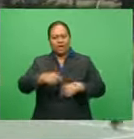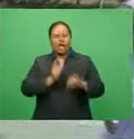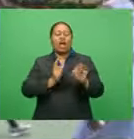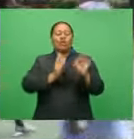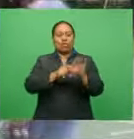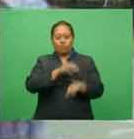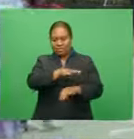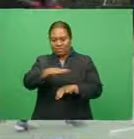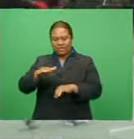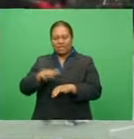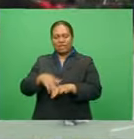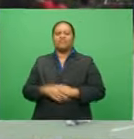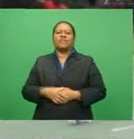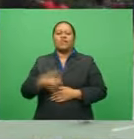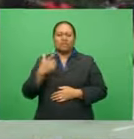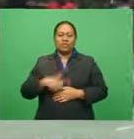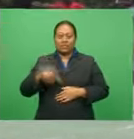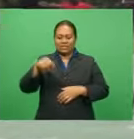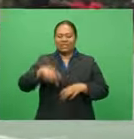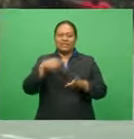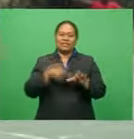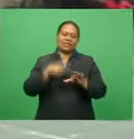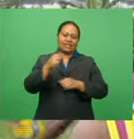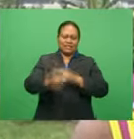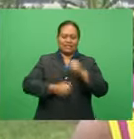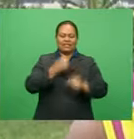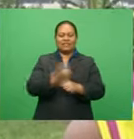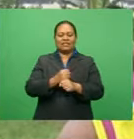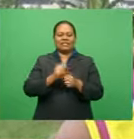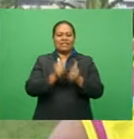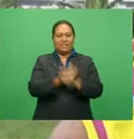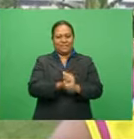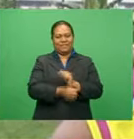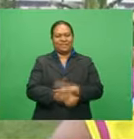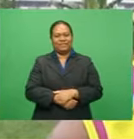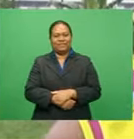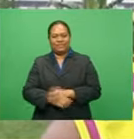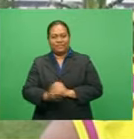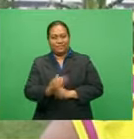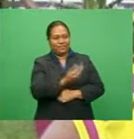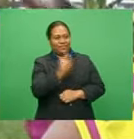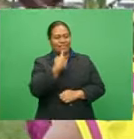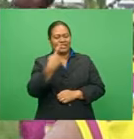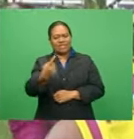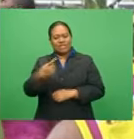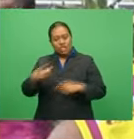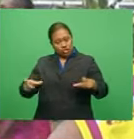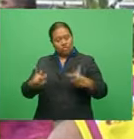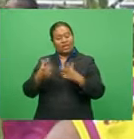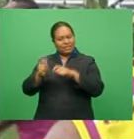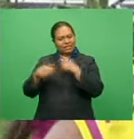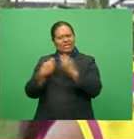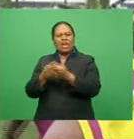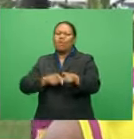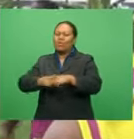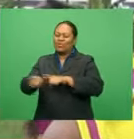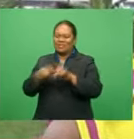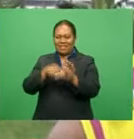themselves for the remainder of the 2020 season. A challenge for our individual players, especially the young people